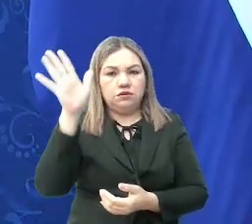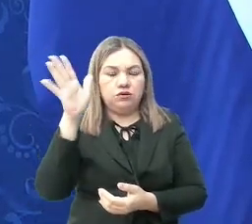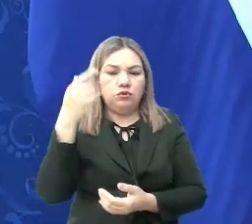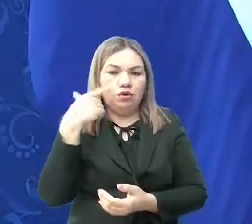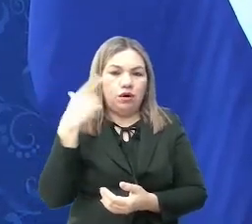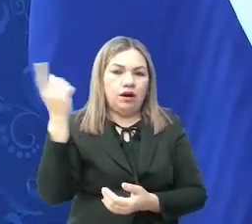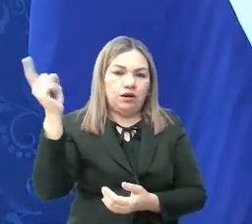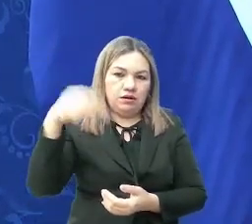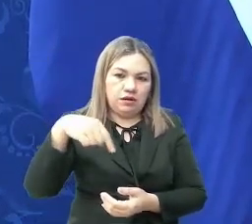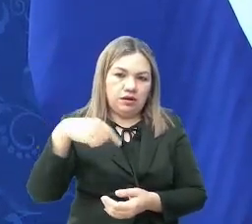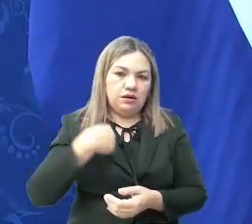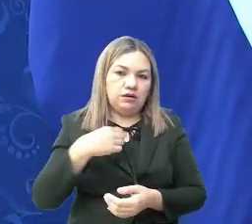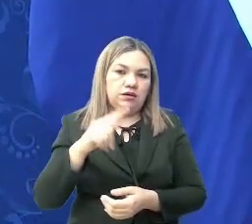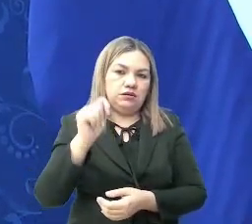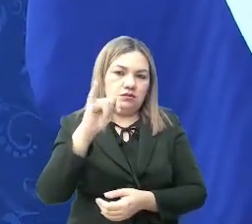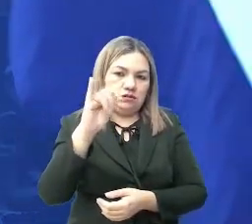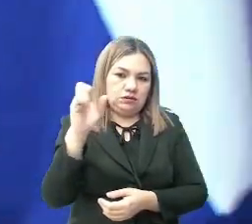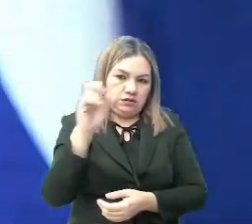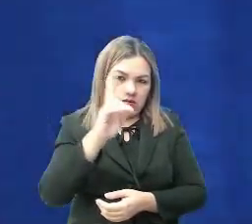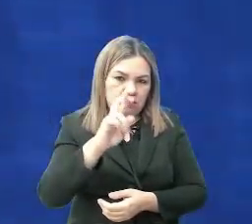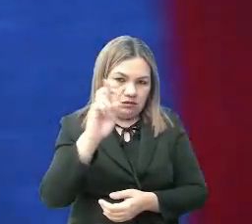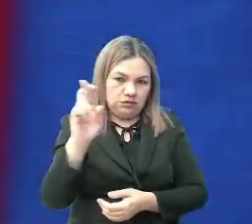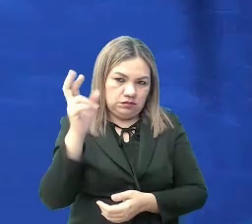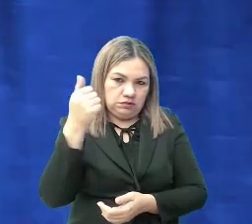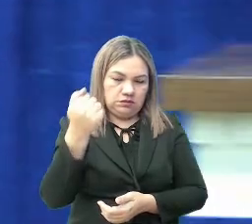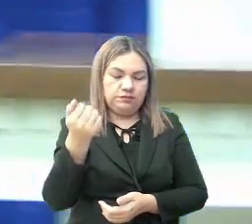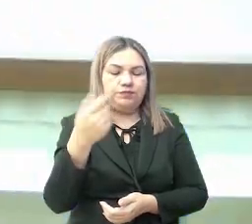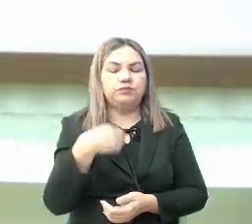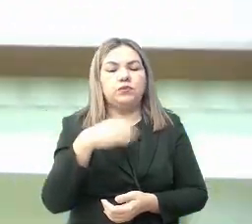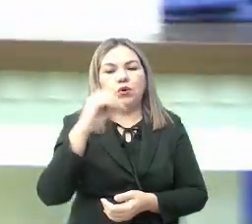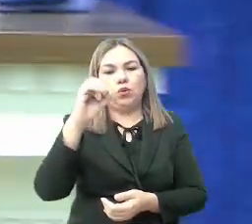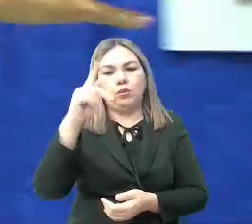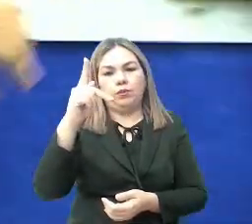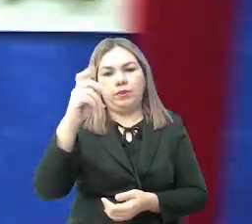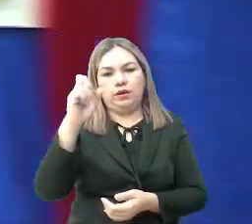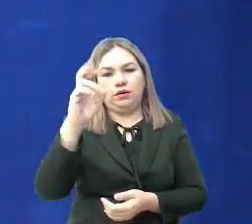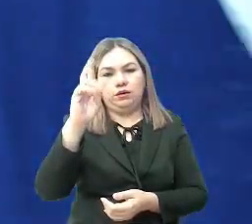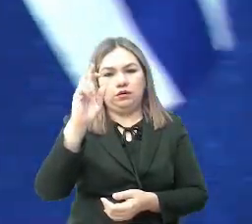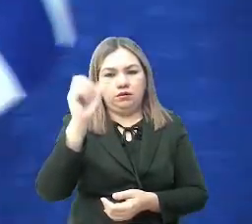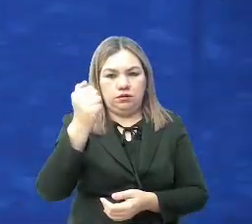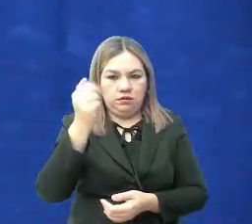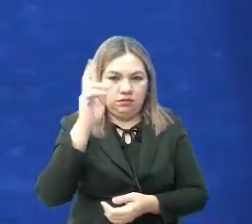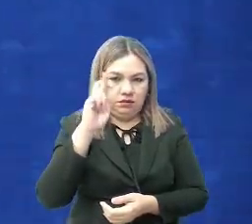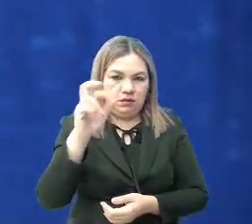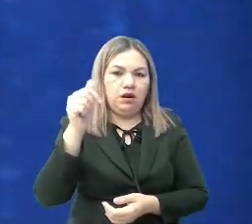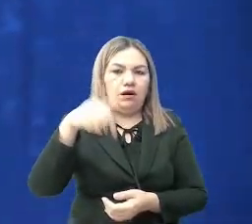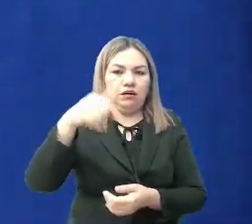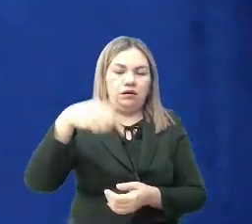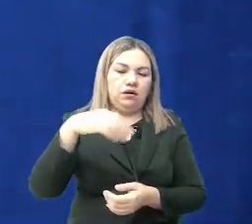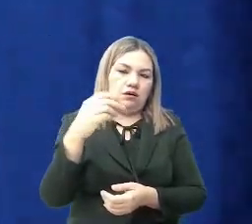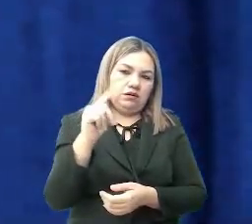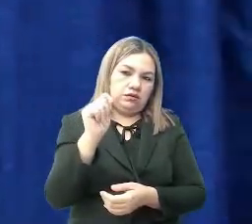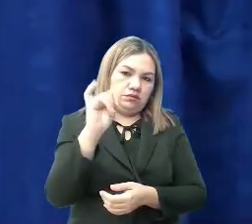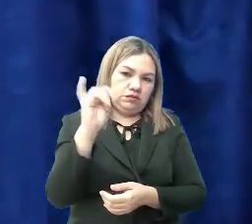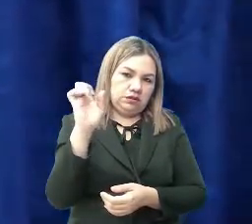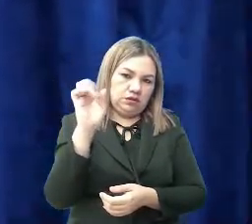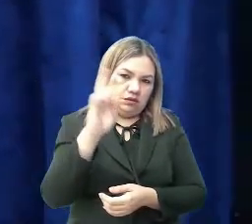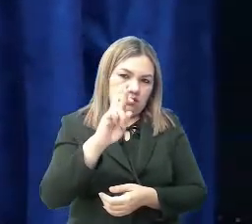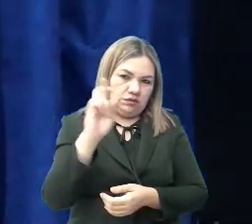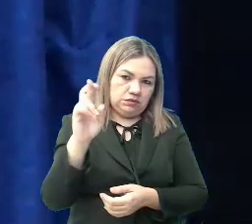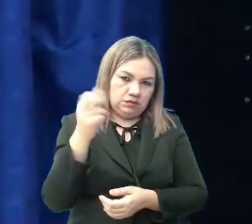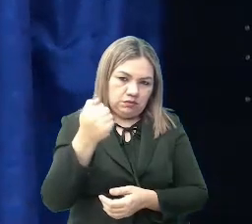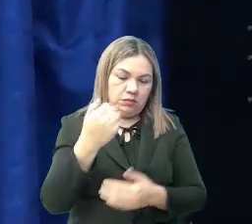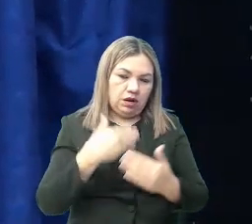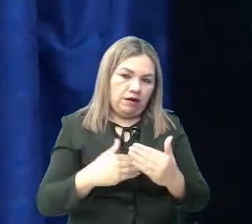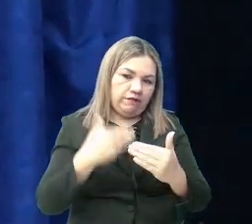For it to be revealed to you what you were in the eternity. And you have to materialize it here on